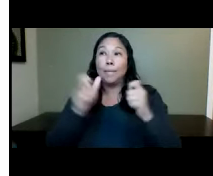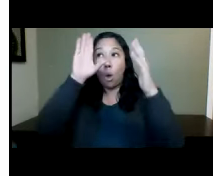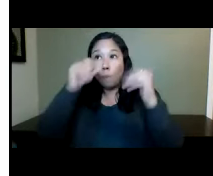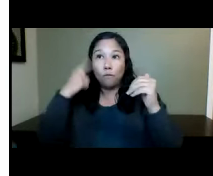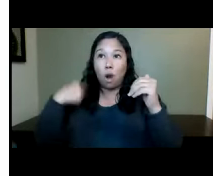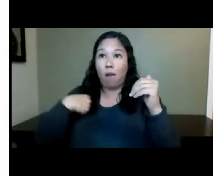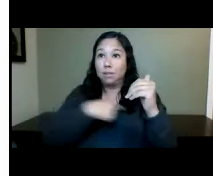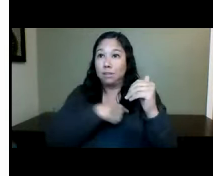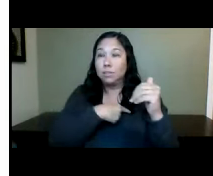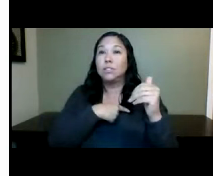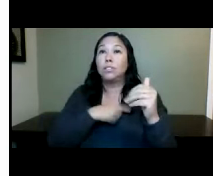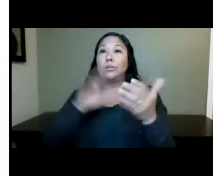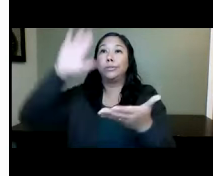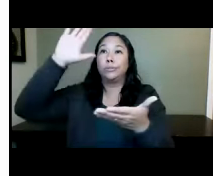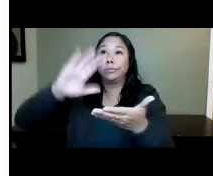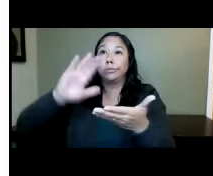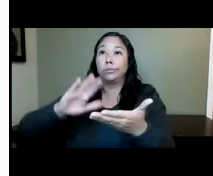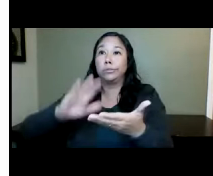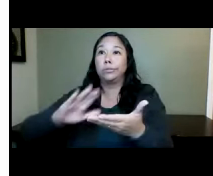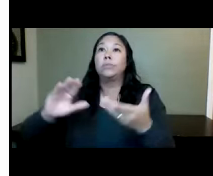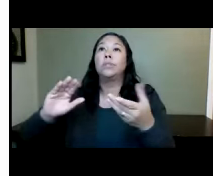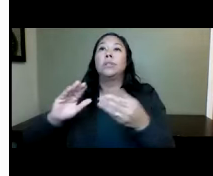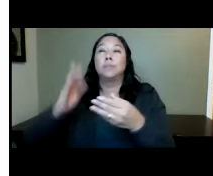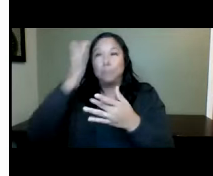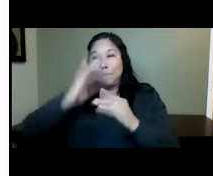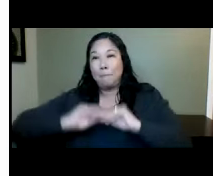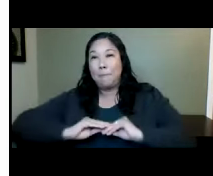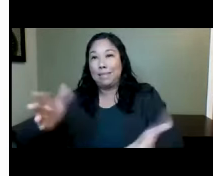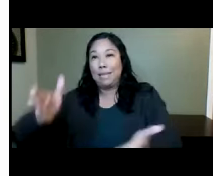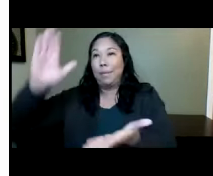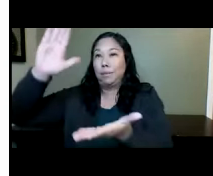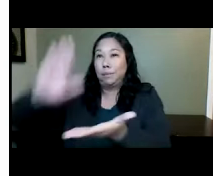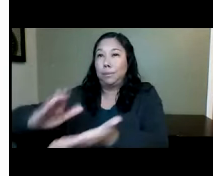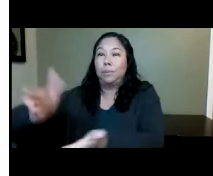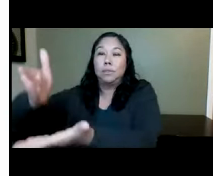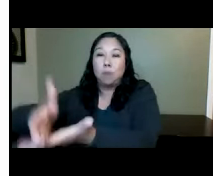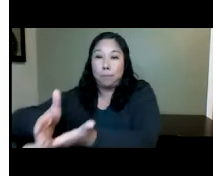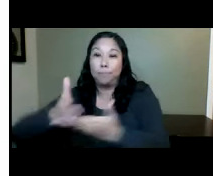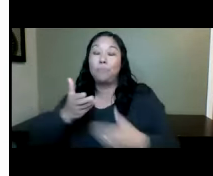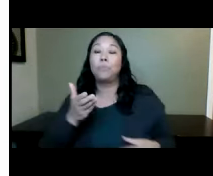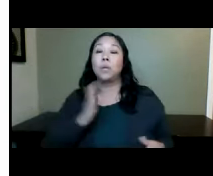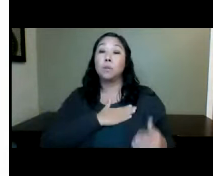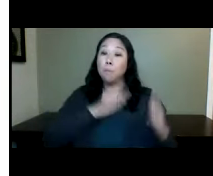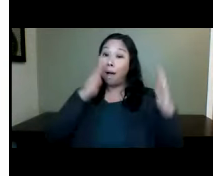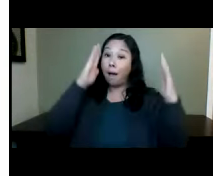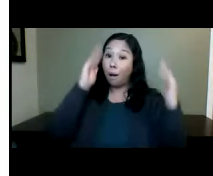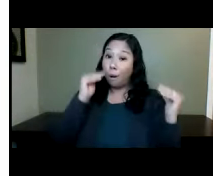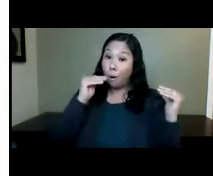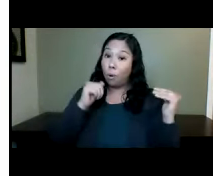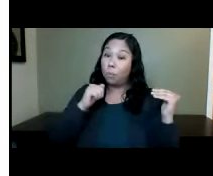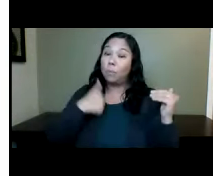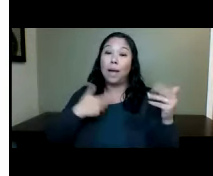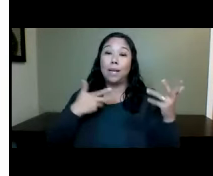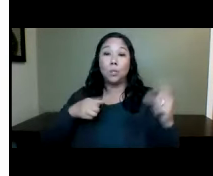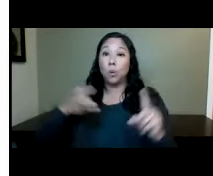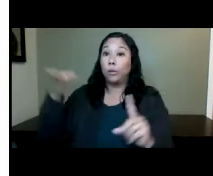out of this pandemic. So with that being said, my hope is not to necessarily convince anyone to enroll